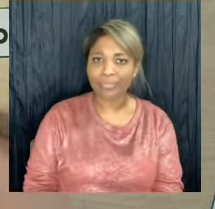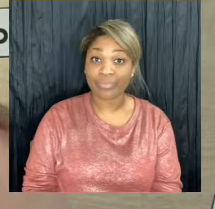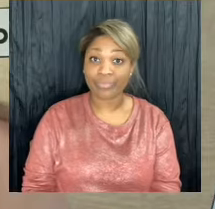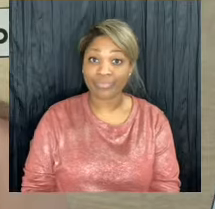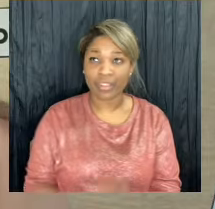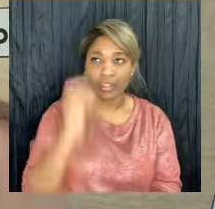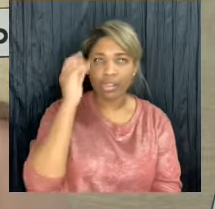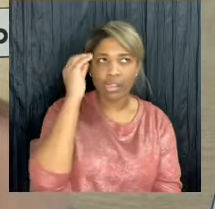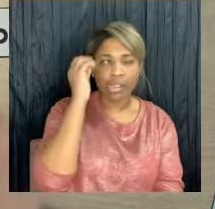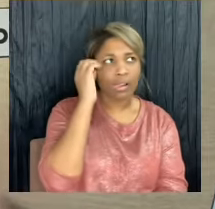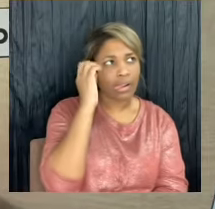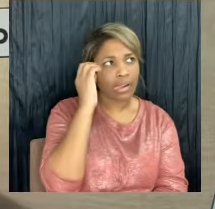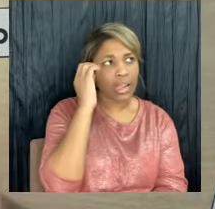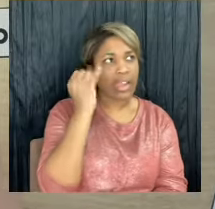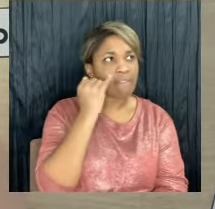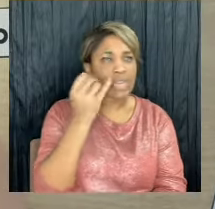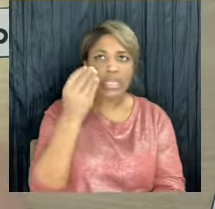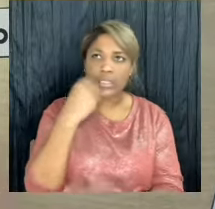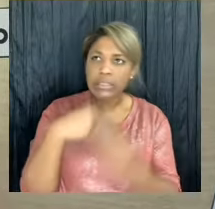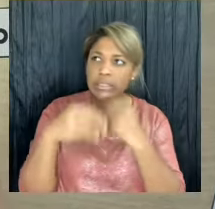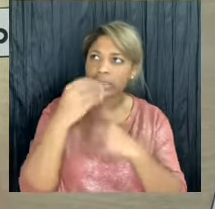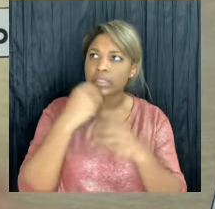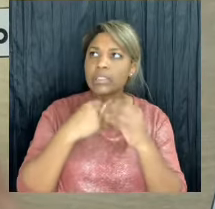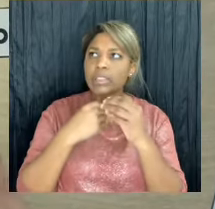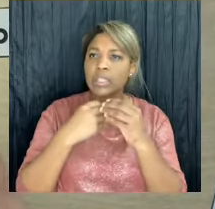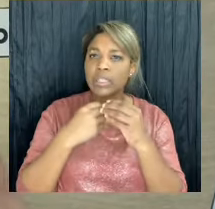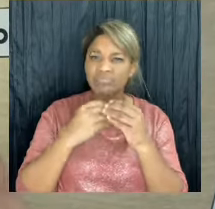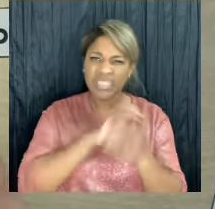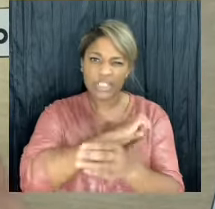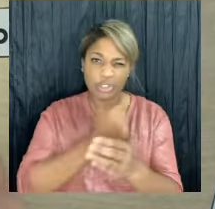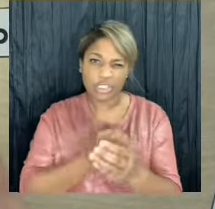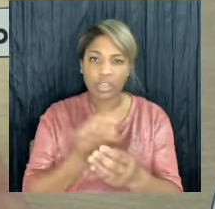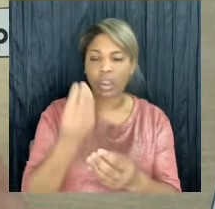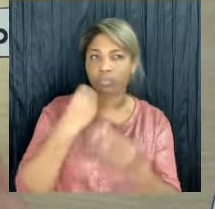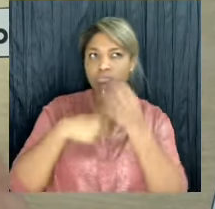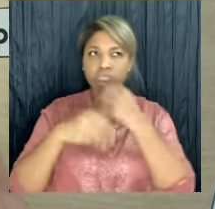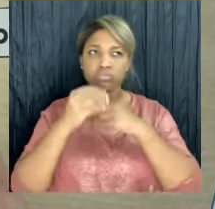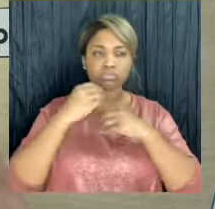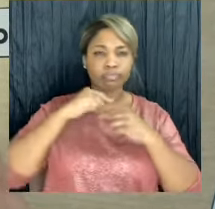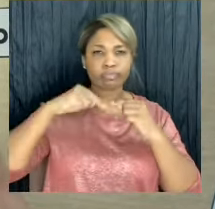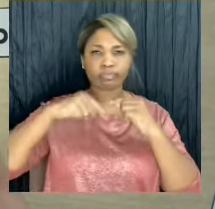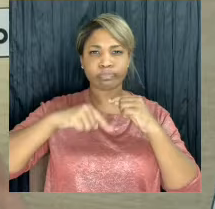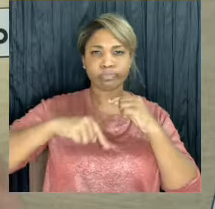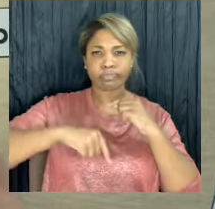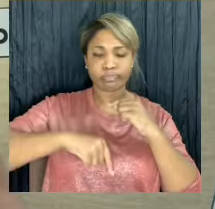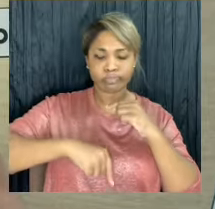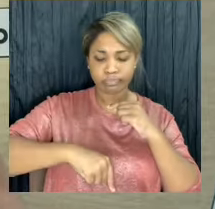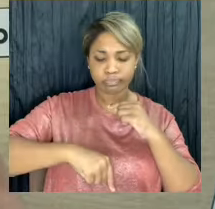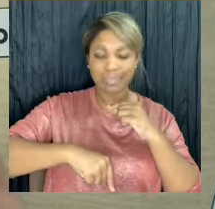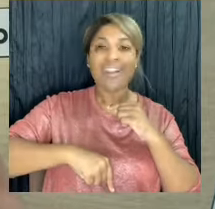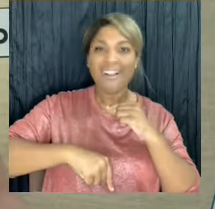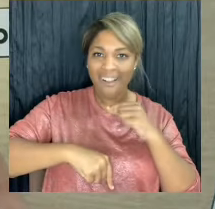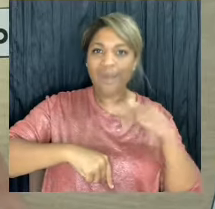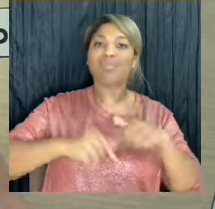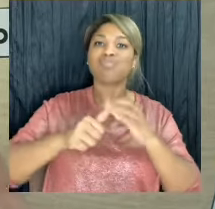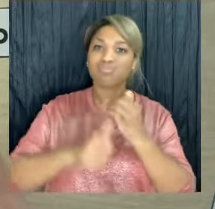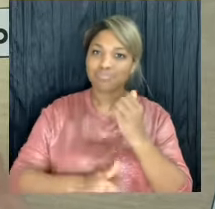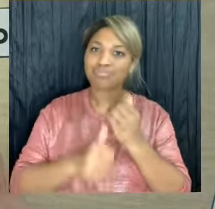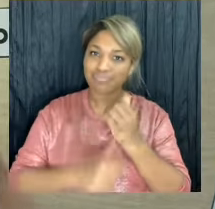You got to think, if they're eating to get energy, then the food goes through them, and that is